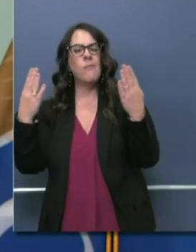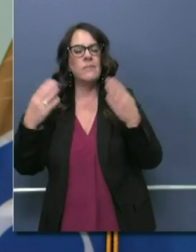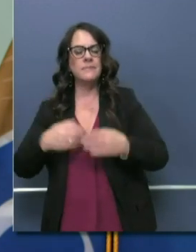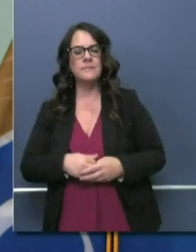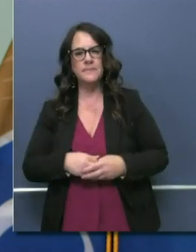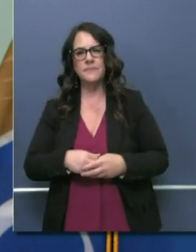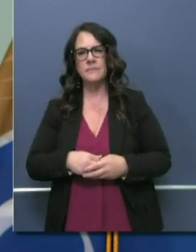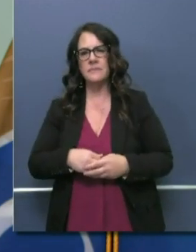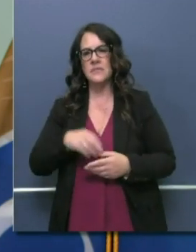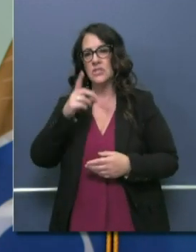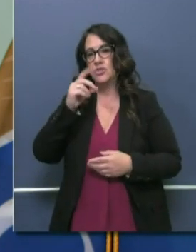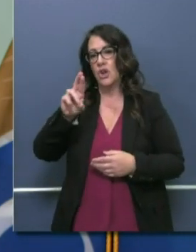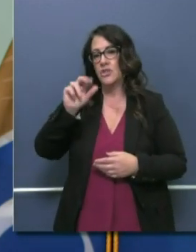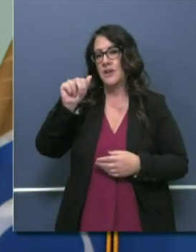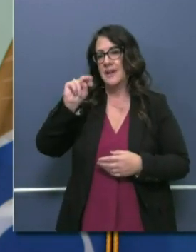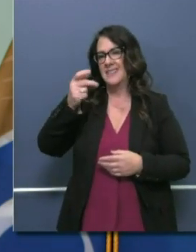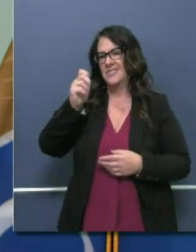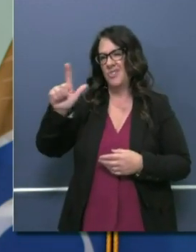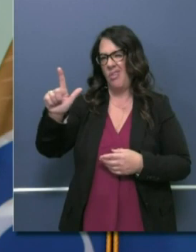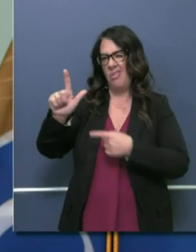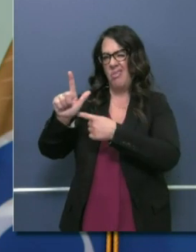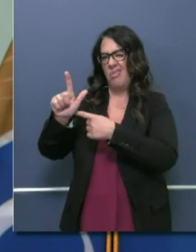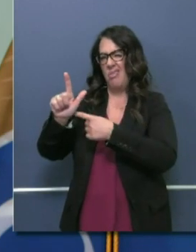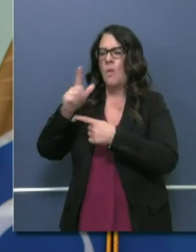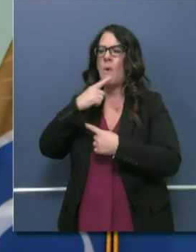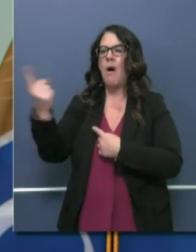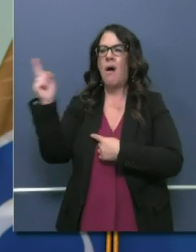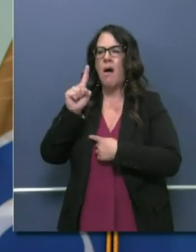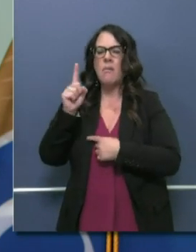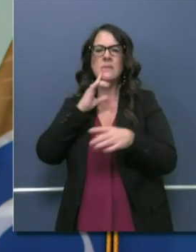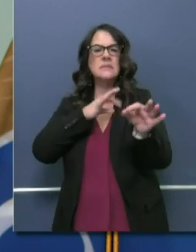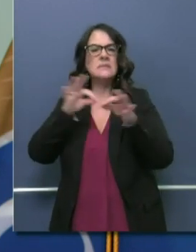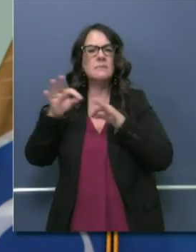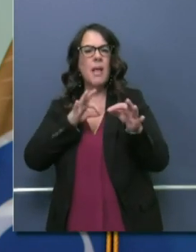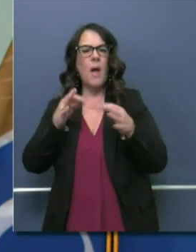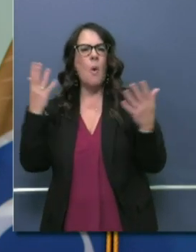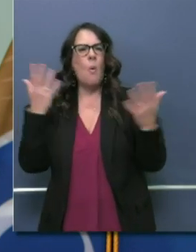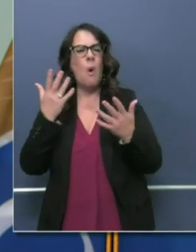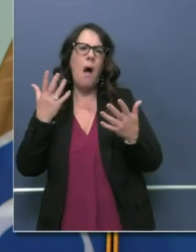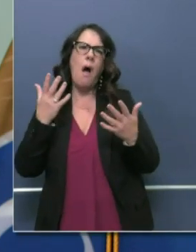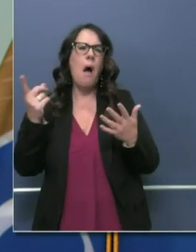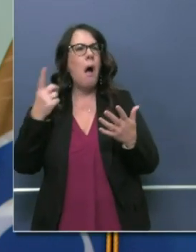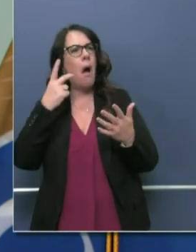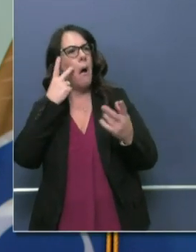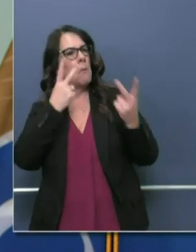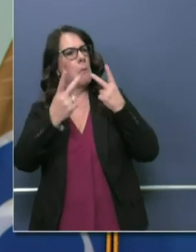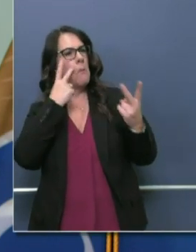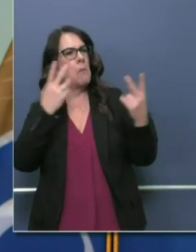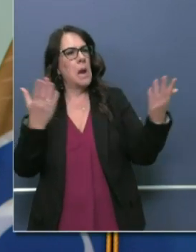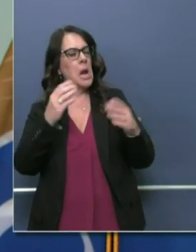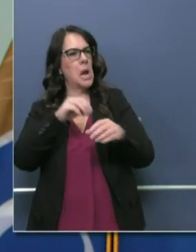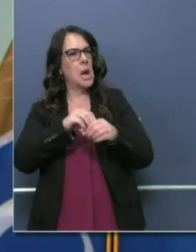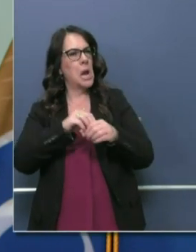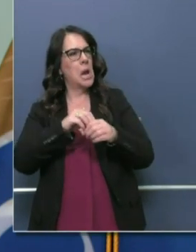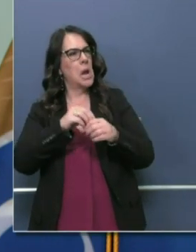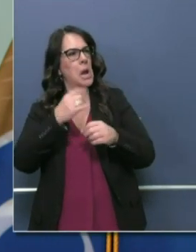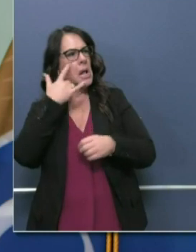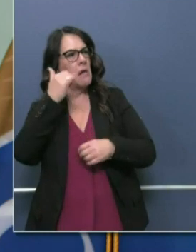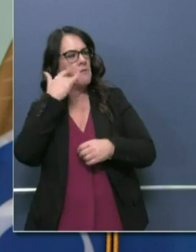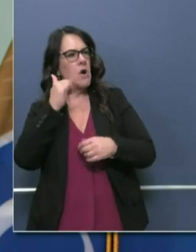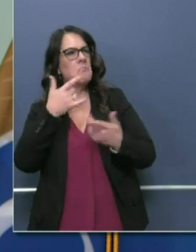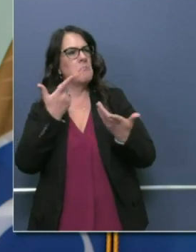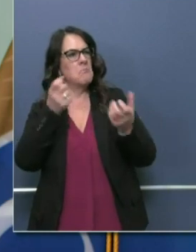that Dr. Angel, our health report card that we're putting out today, why we're in a position to make